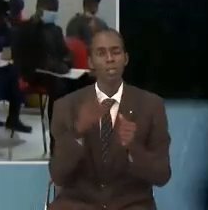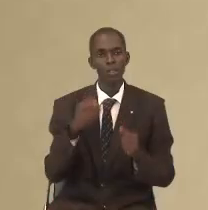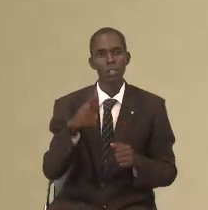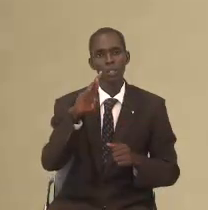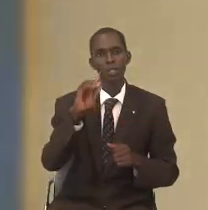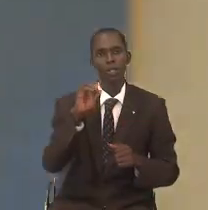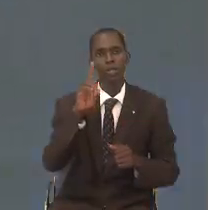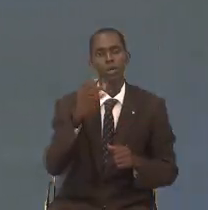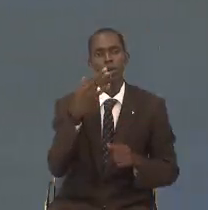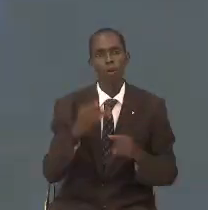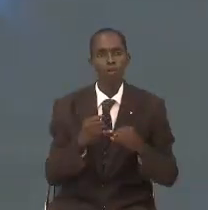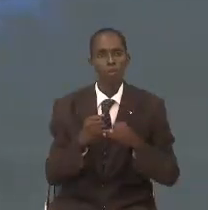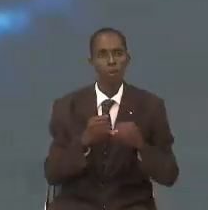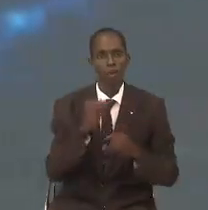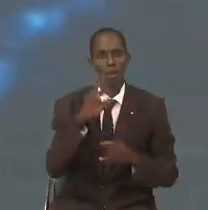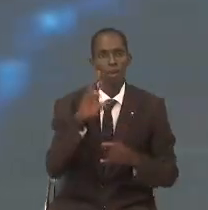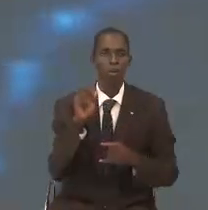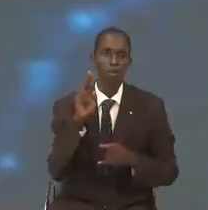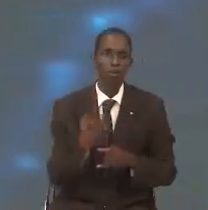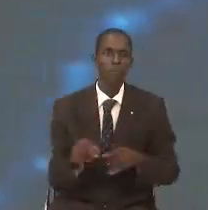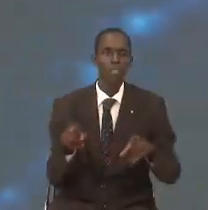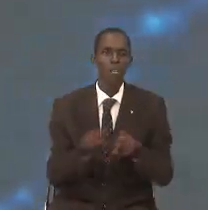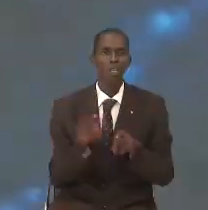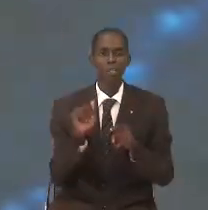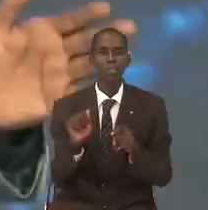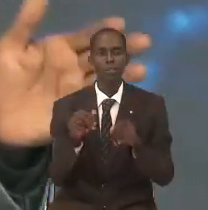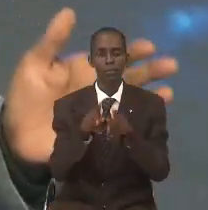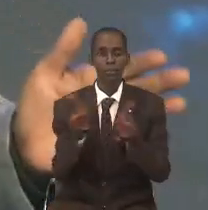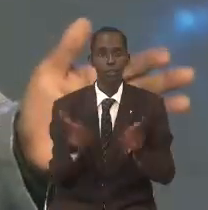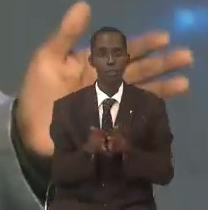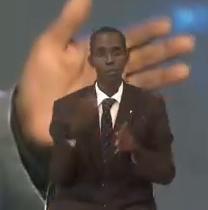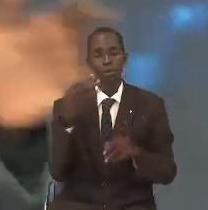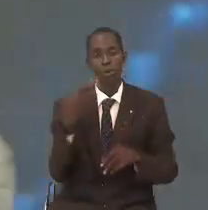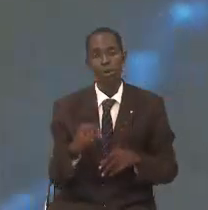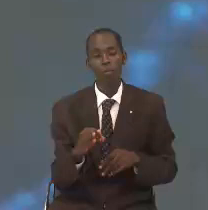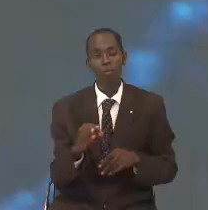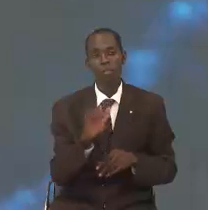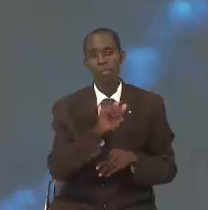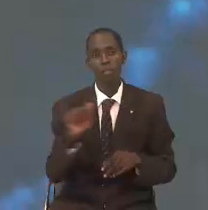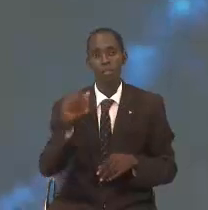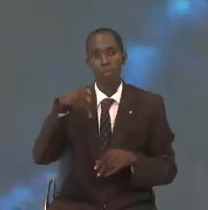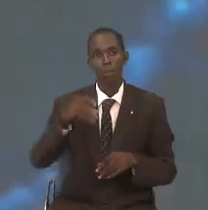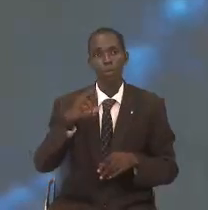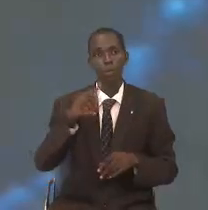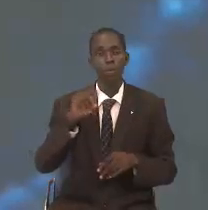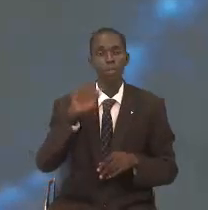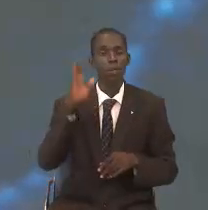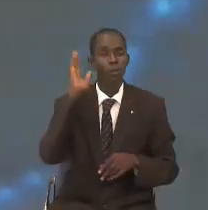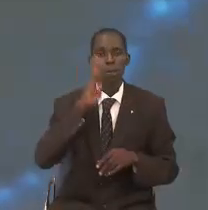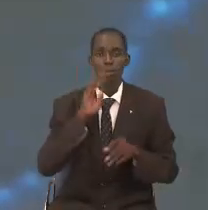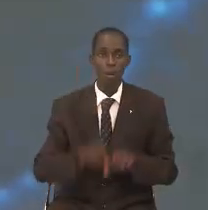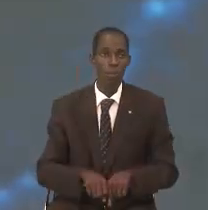iron. As the vessel of a potter, shall they be broken into shivers,